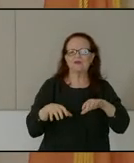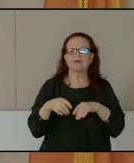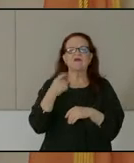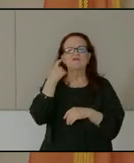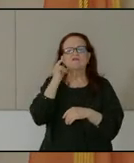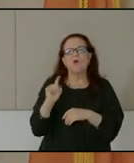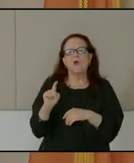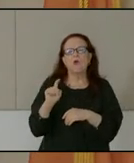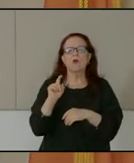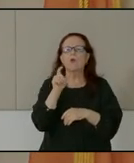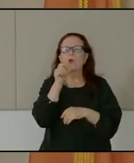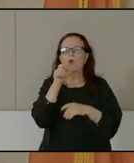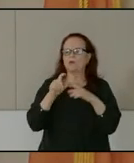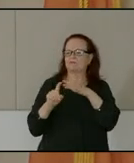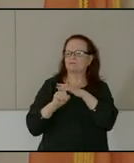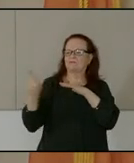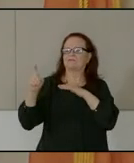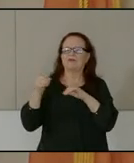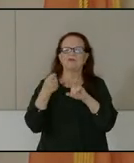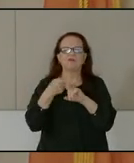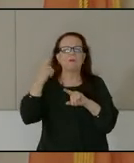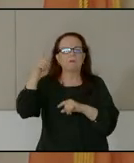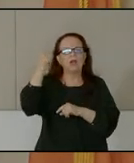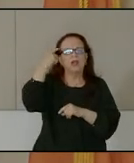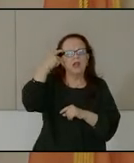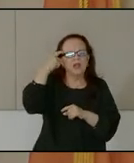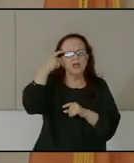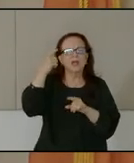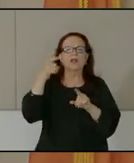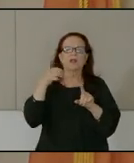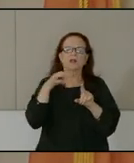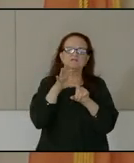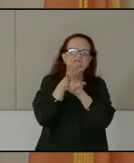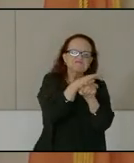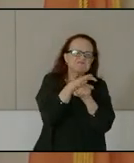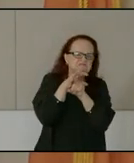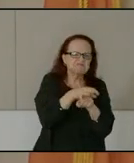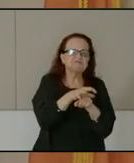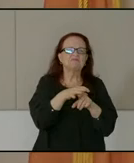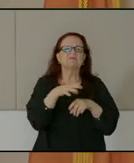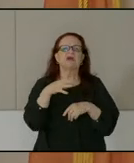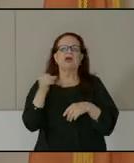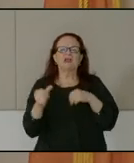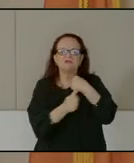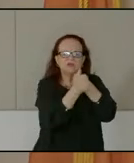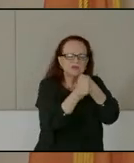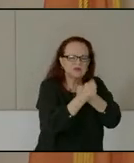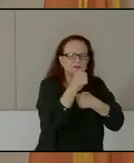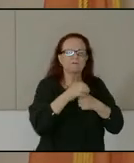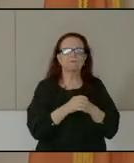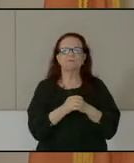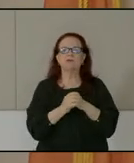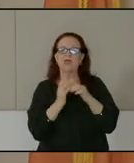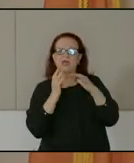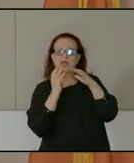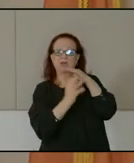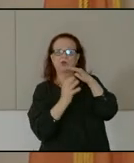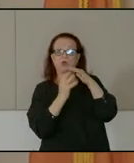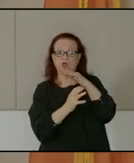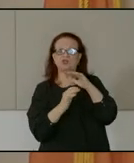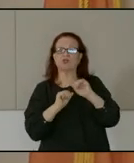and civil unrest or the effects of climate change. Although immigration has slowed